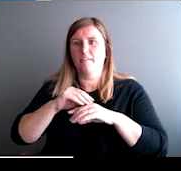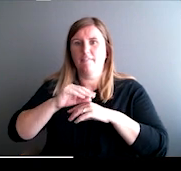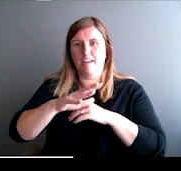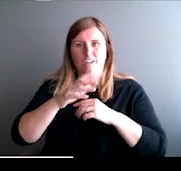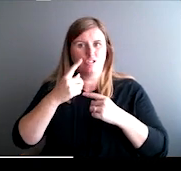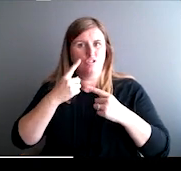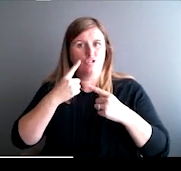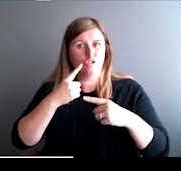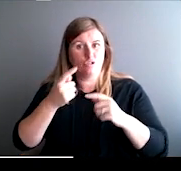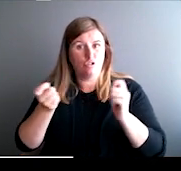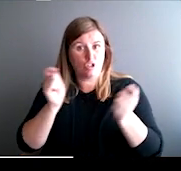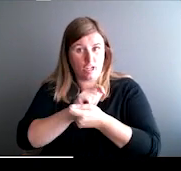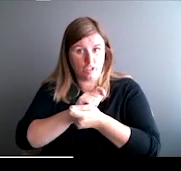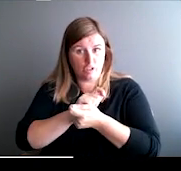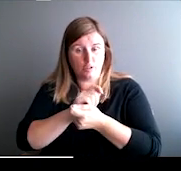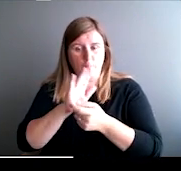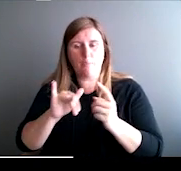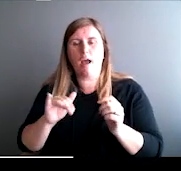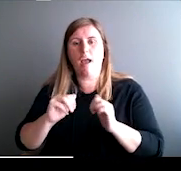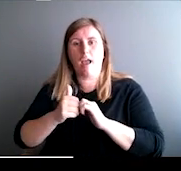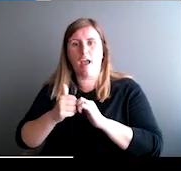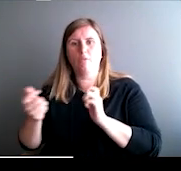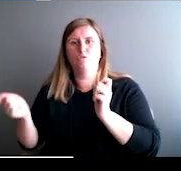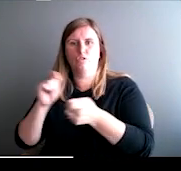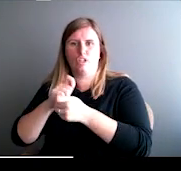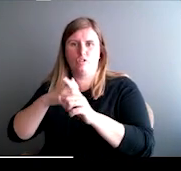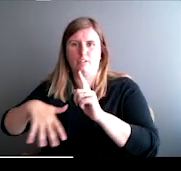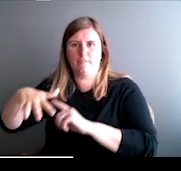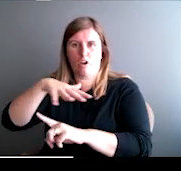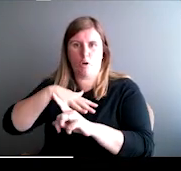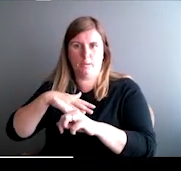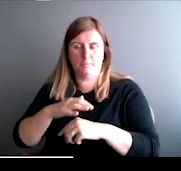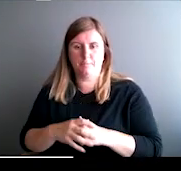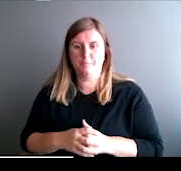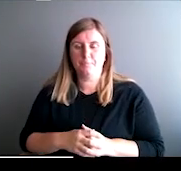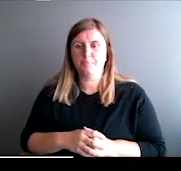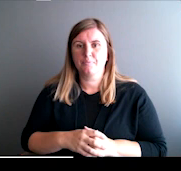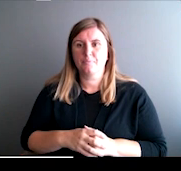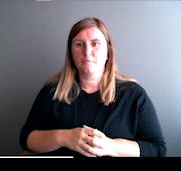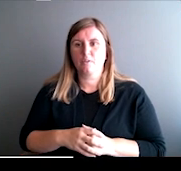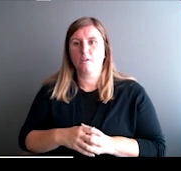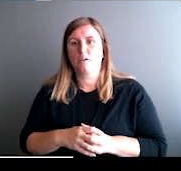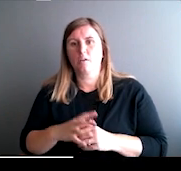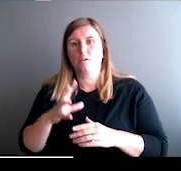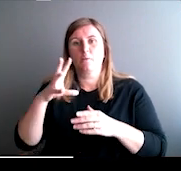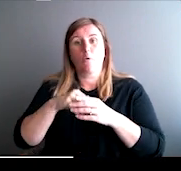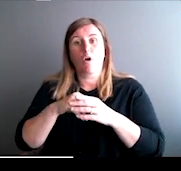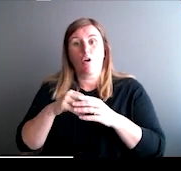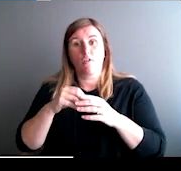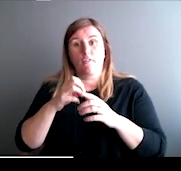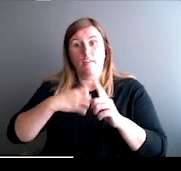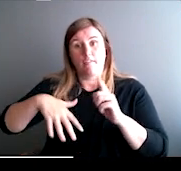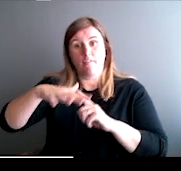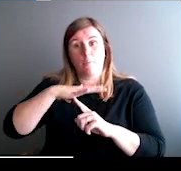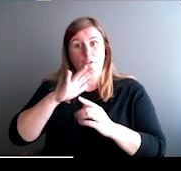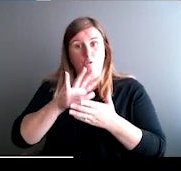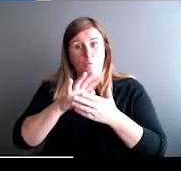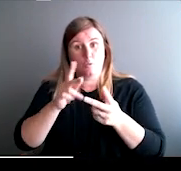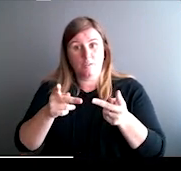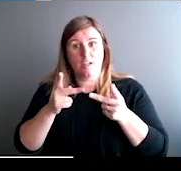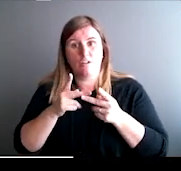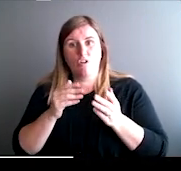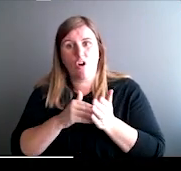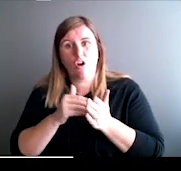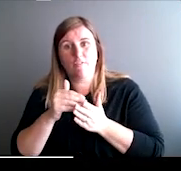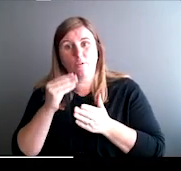in the behavior by changing the environment. And part of the environment in school settings,